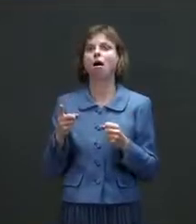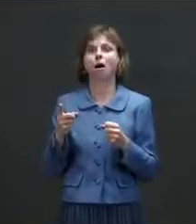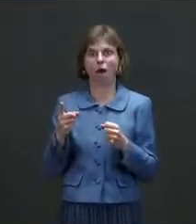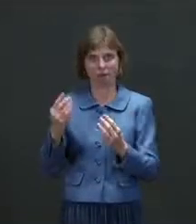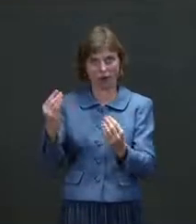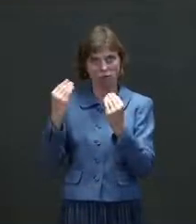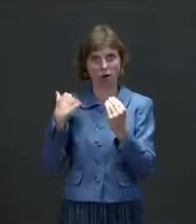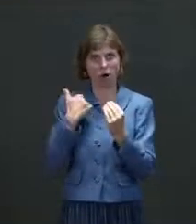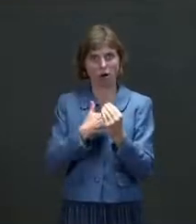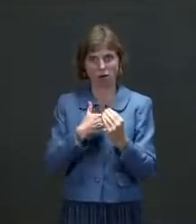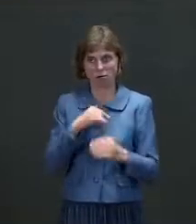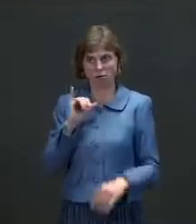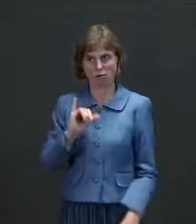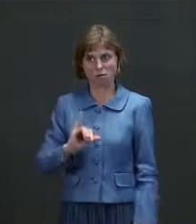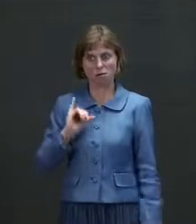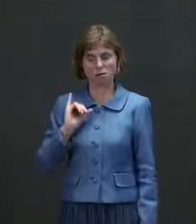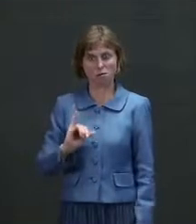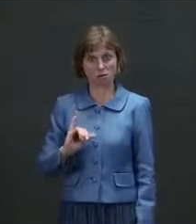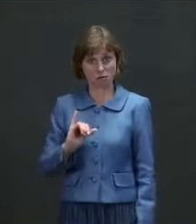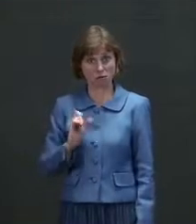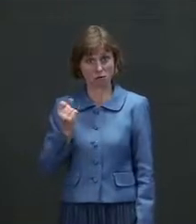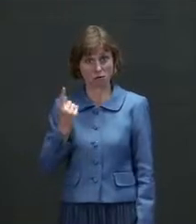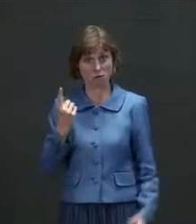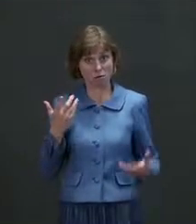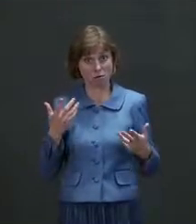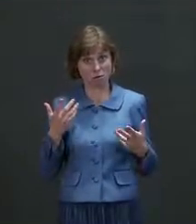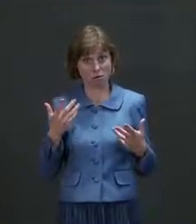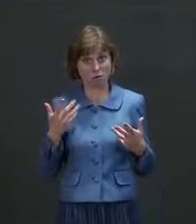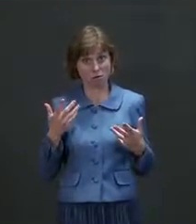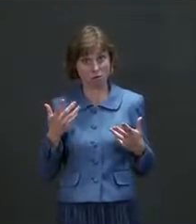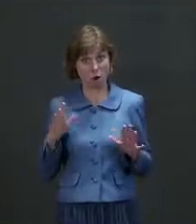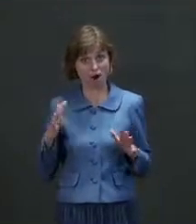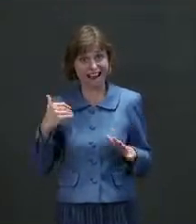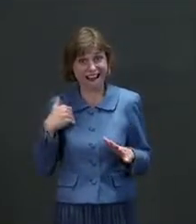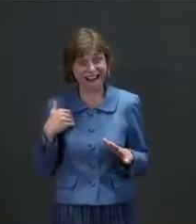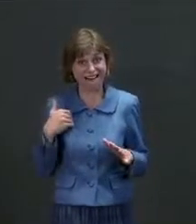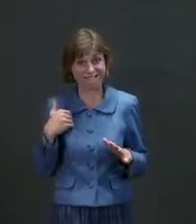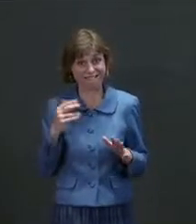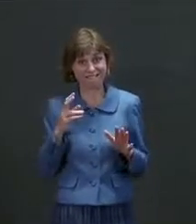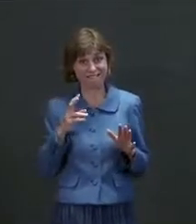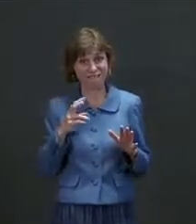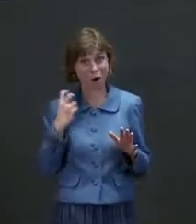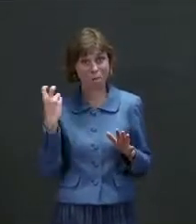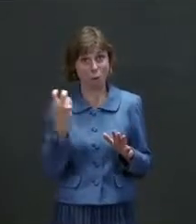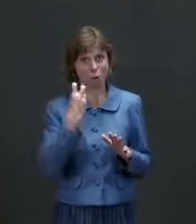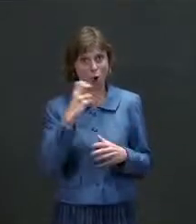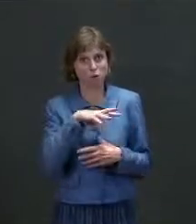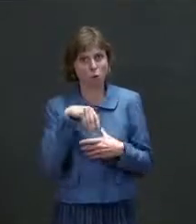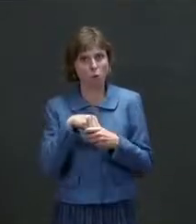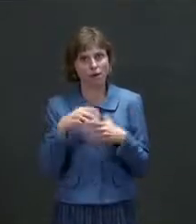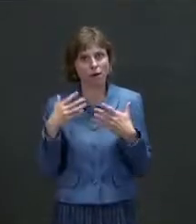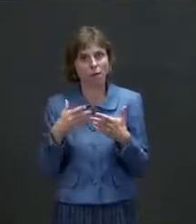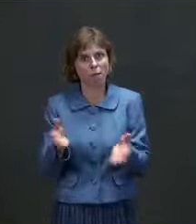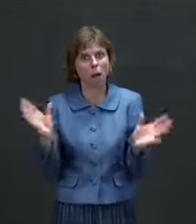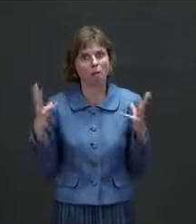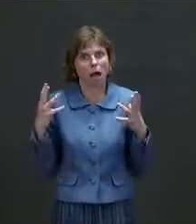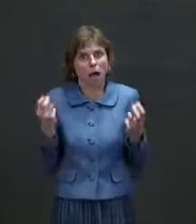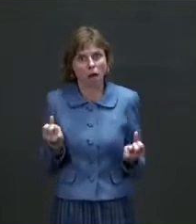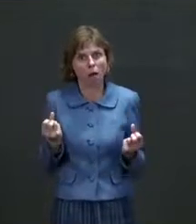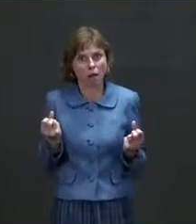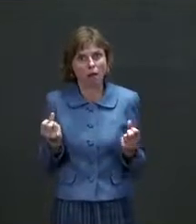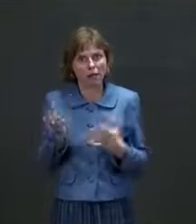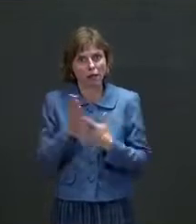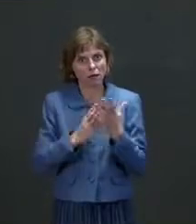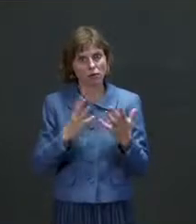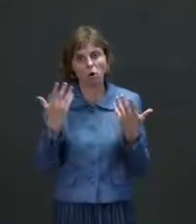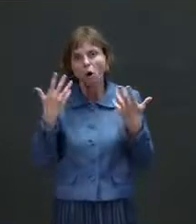us know that there are mobile operations within the public health sector that are really good